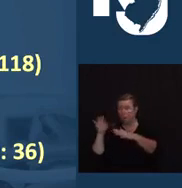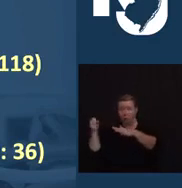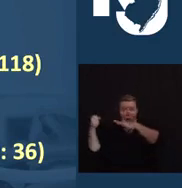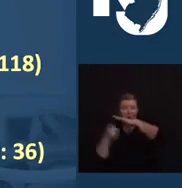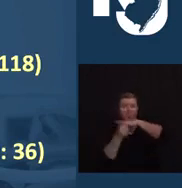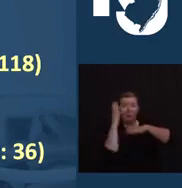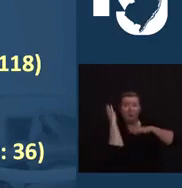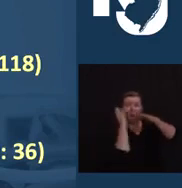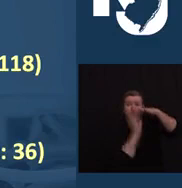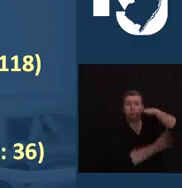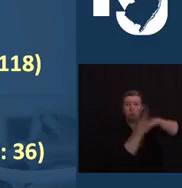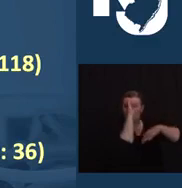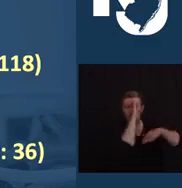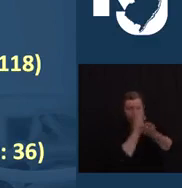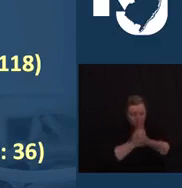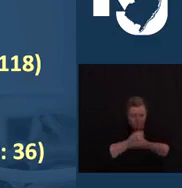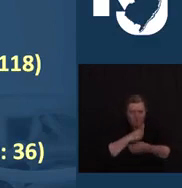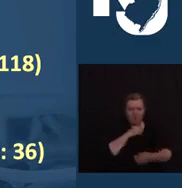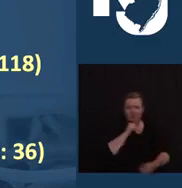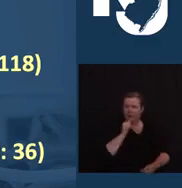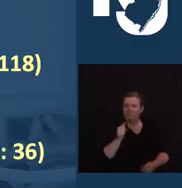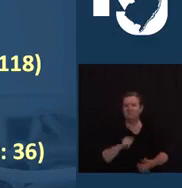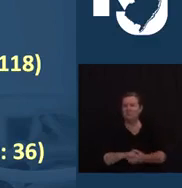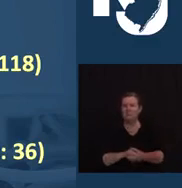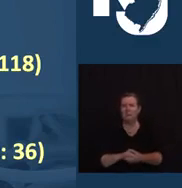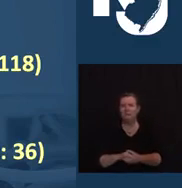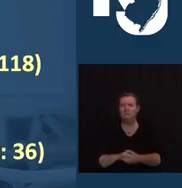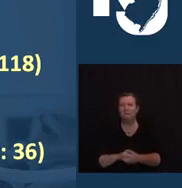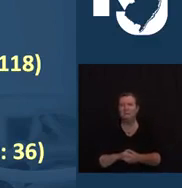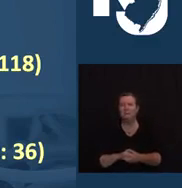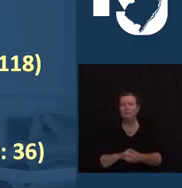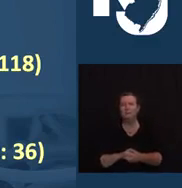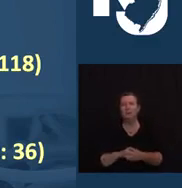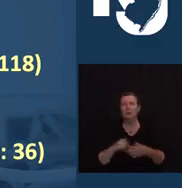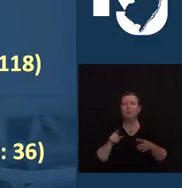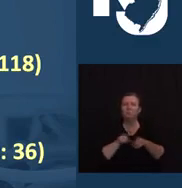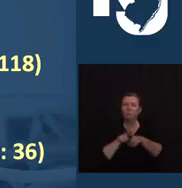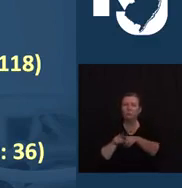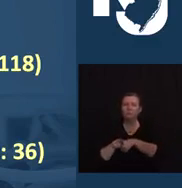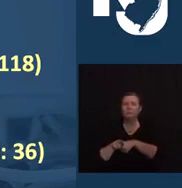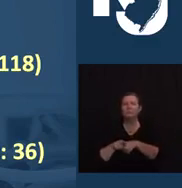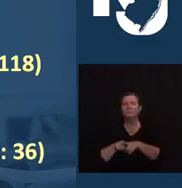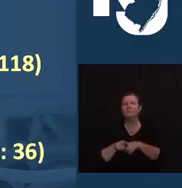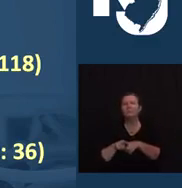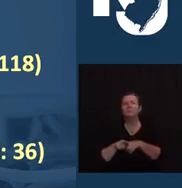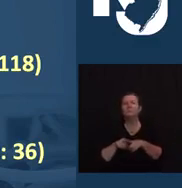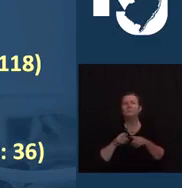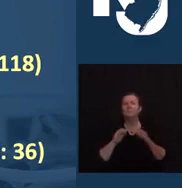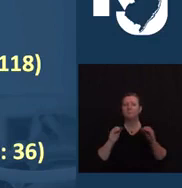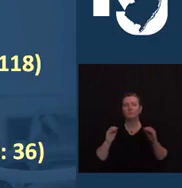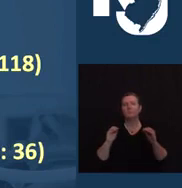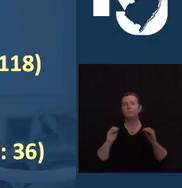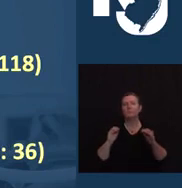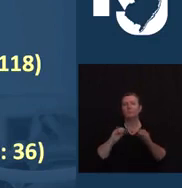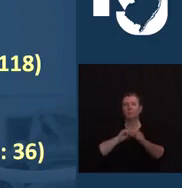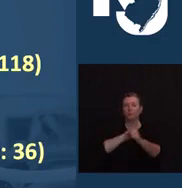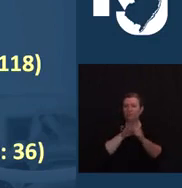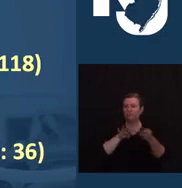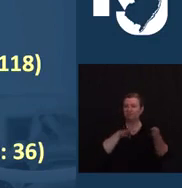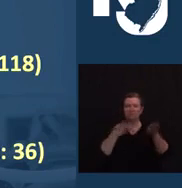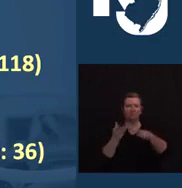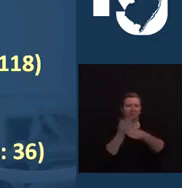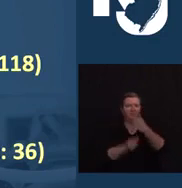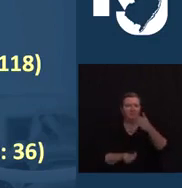cases. And moreover, the preliminary data also reports 0 COVID-related deaths from among the fully